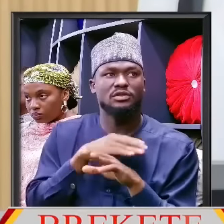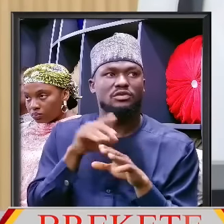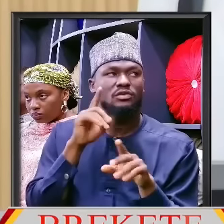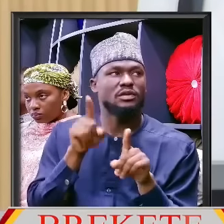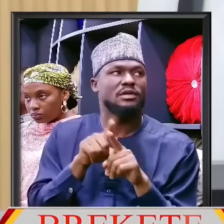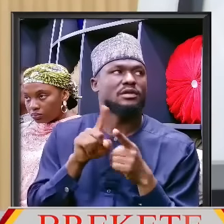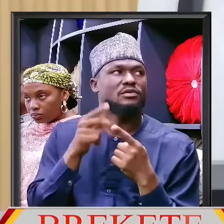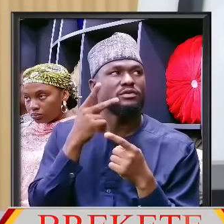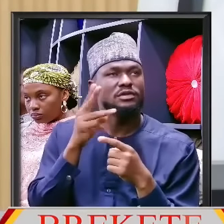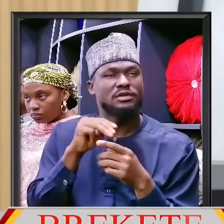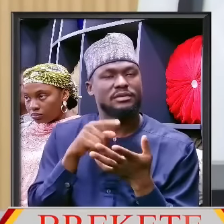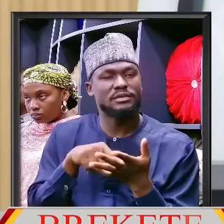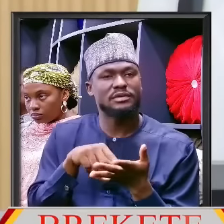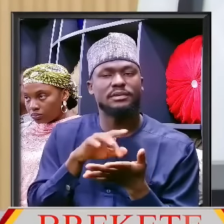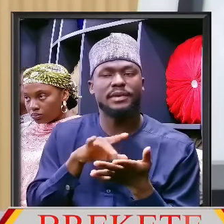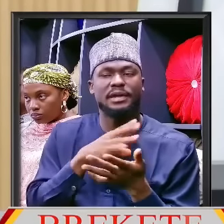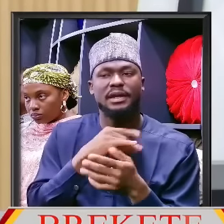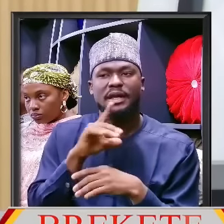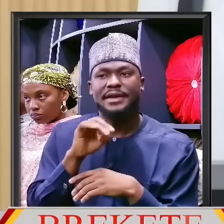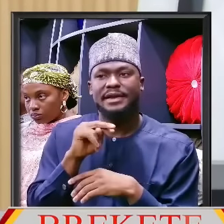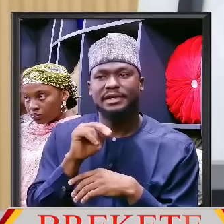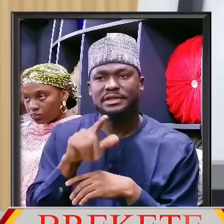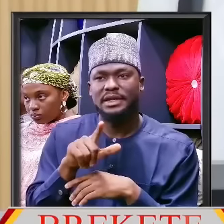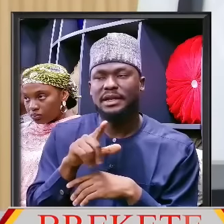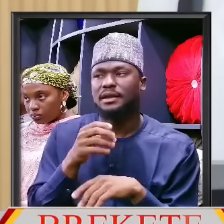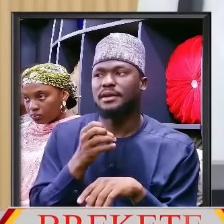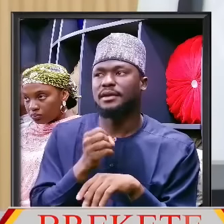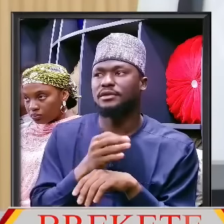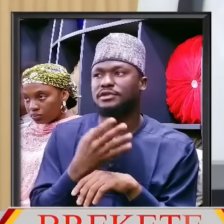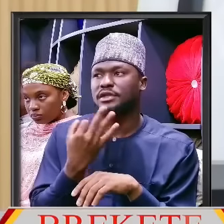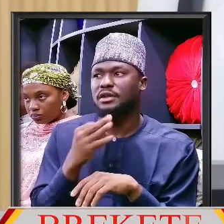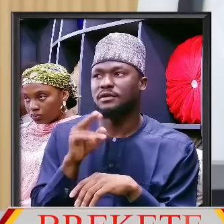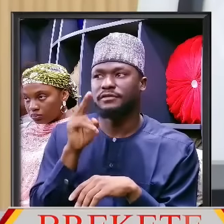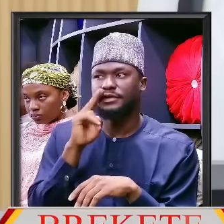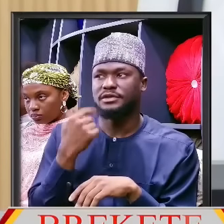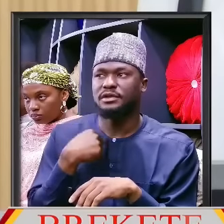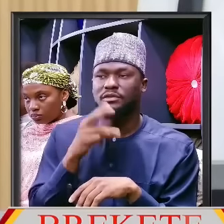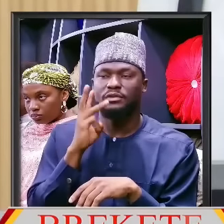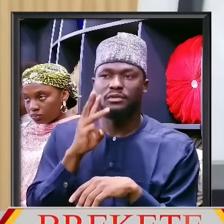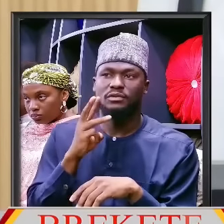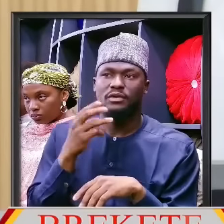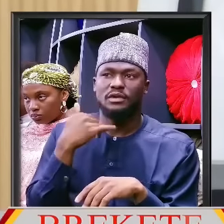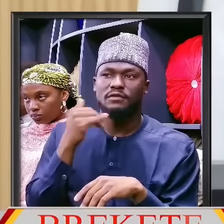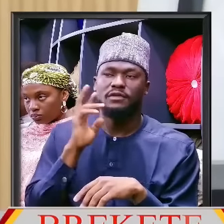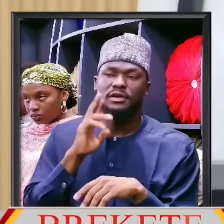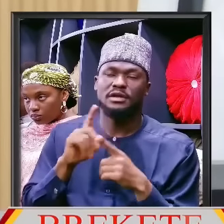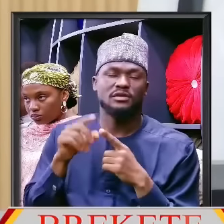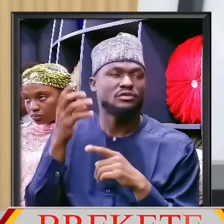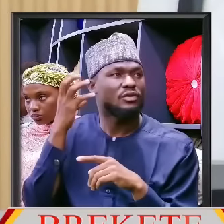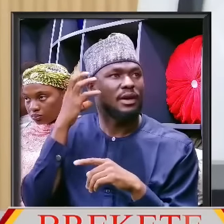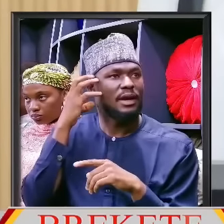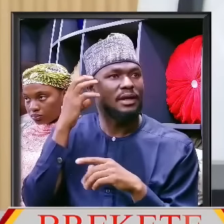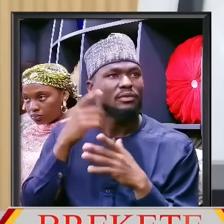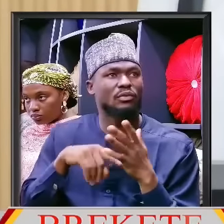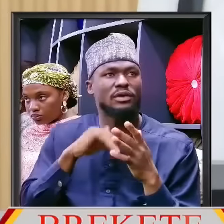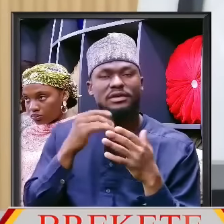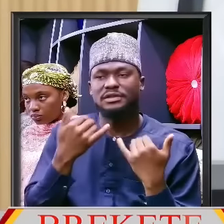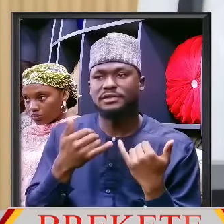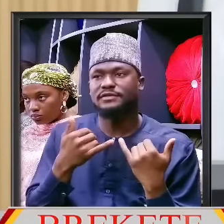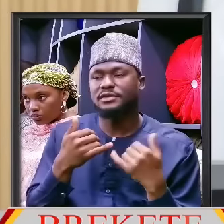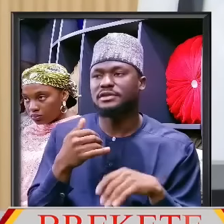This medical and data council of Nigeria, we go reach out to her, make we hear which him be the